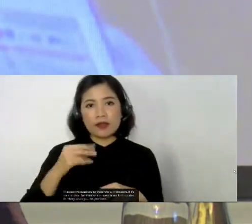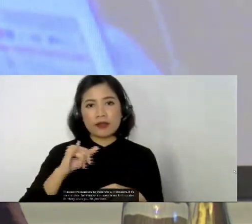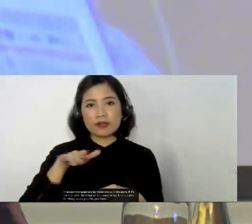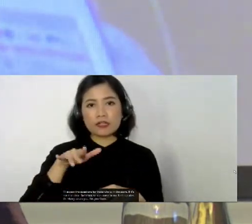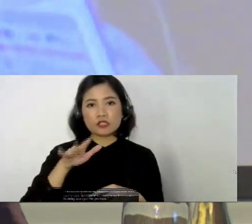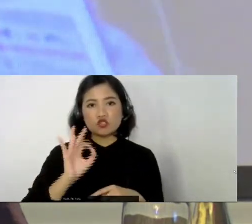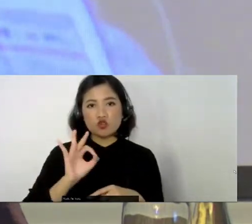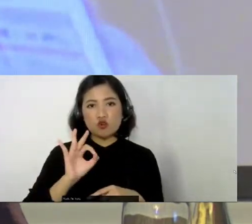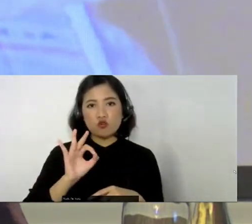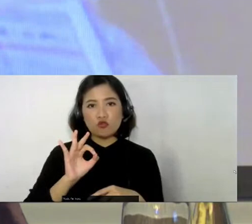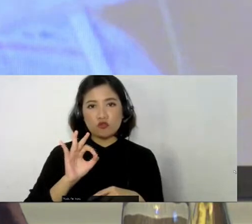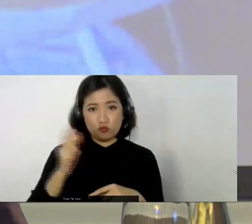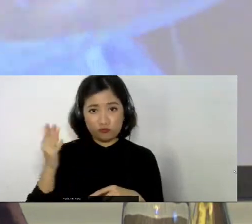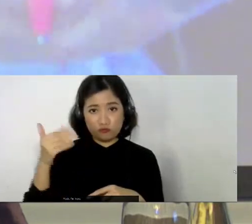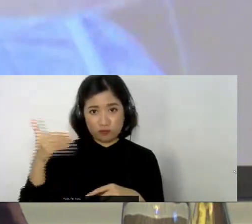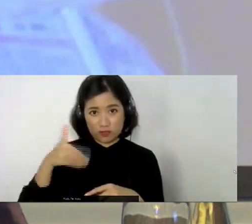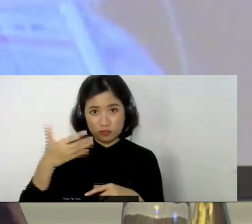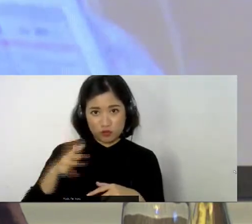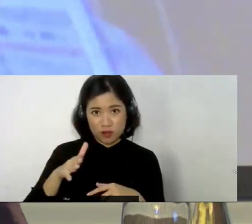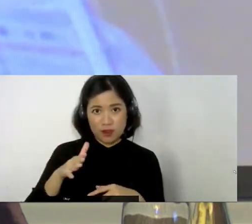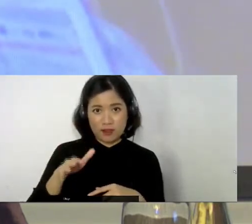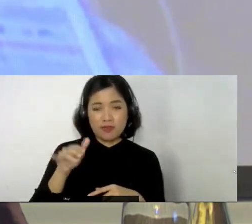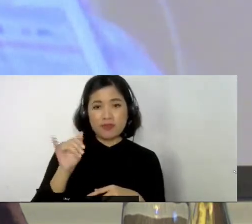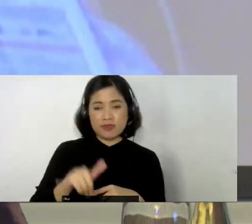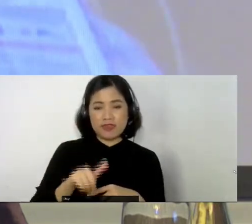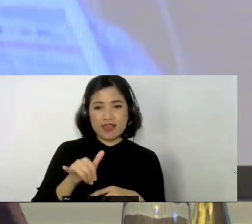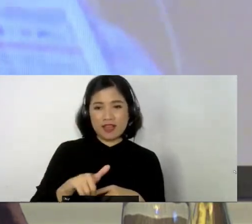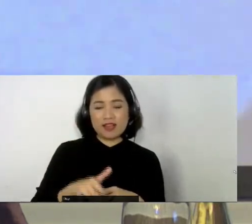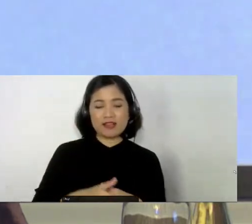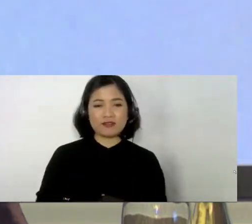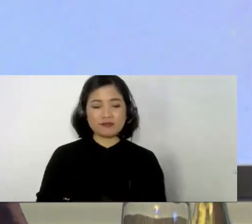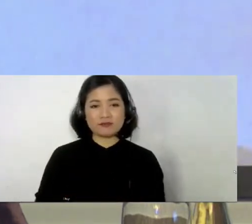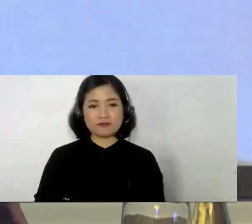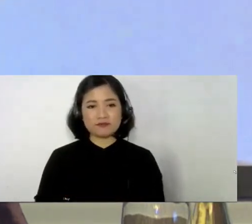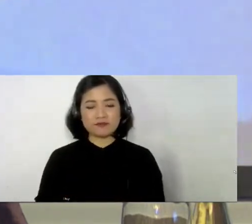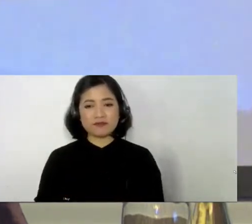Yeah, I'm here. Okay, great. Can I share my screen, please?